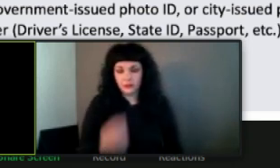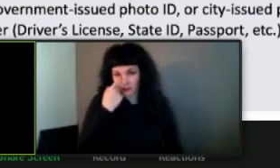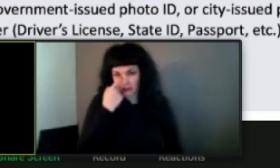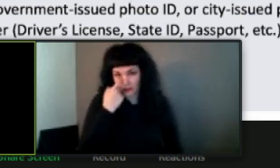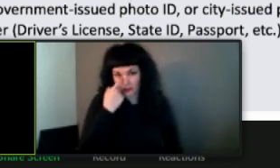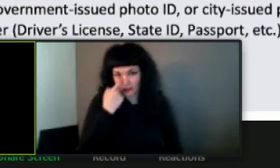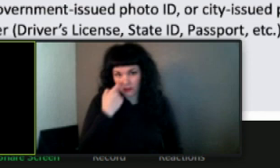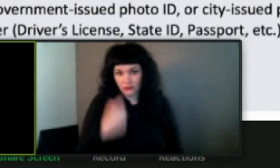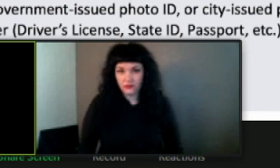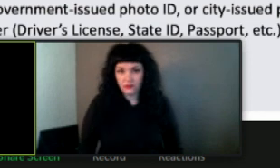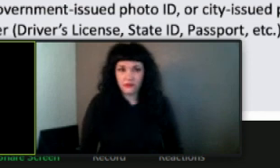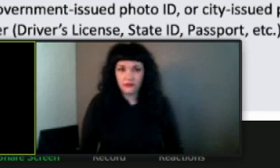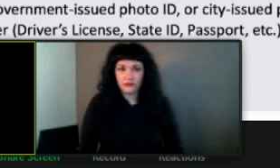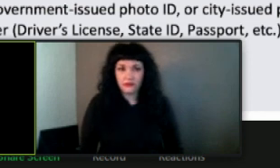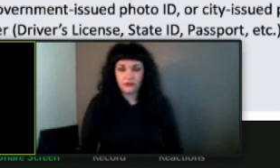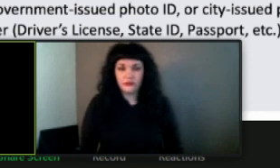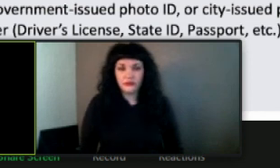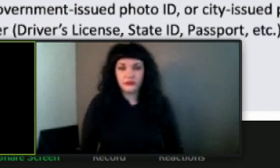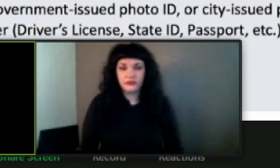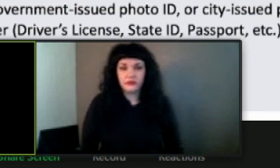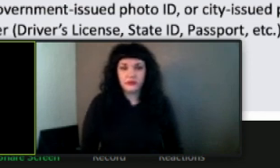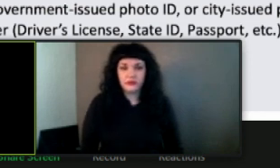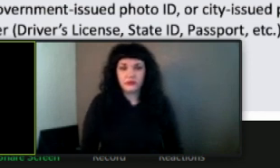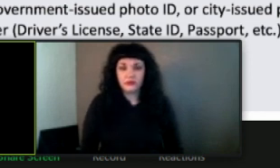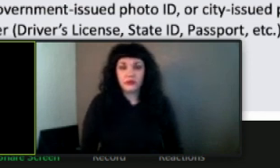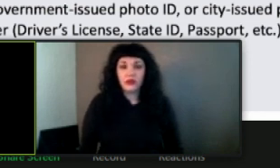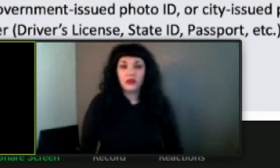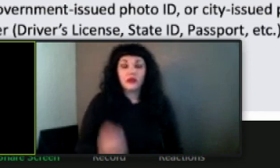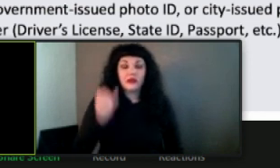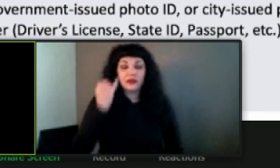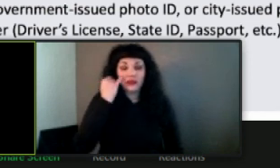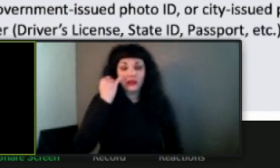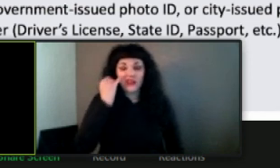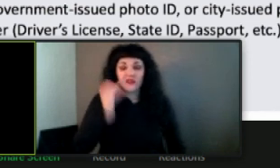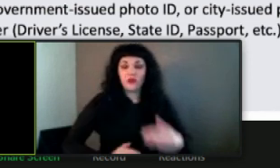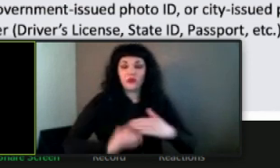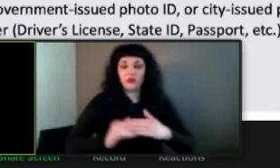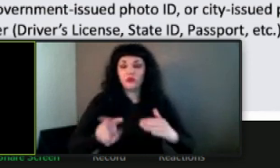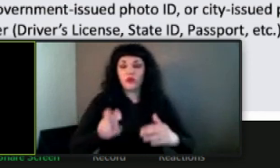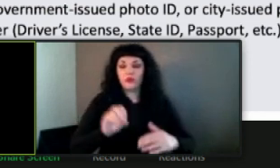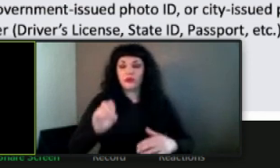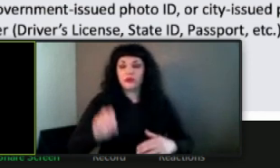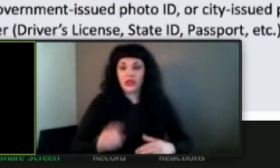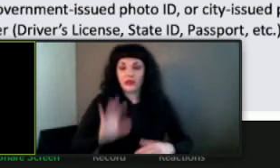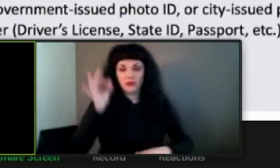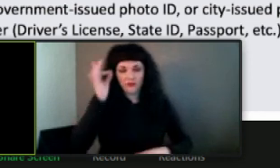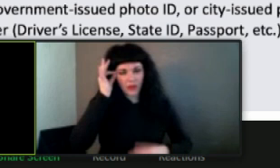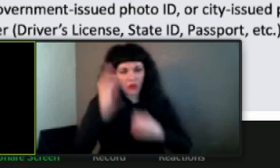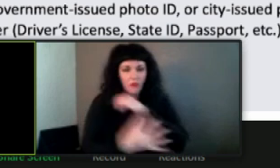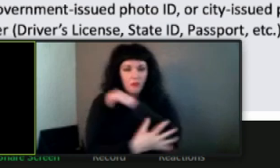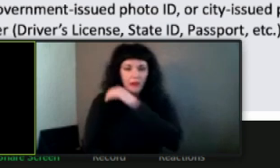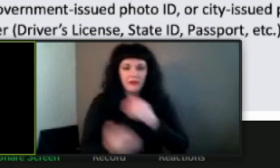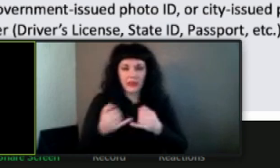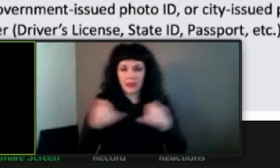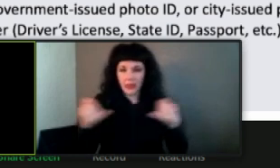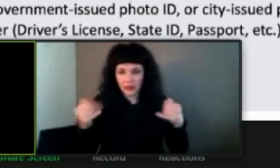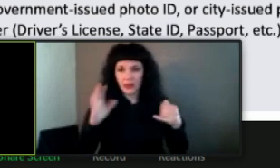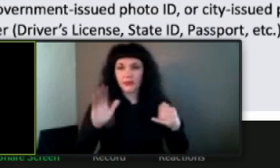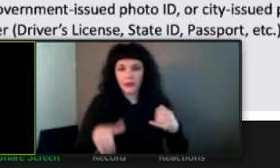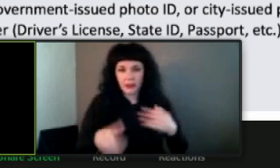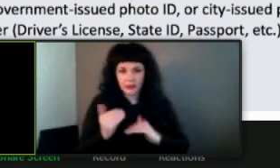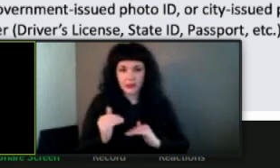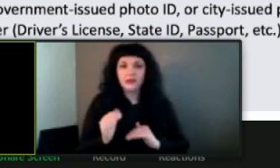For DTE, you're low income if you go up to 200% of the federal poverty guideline, most assistance